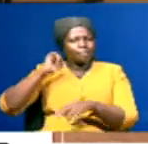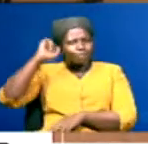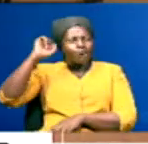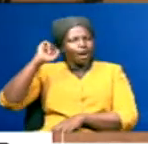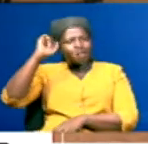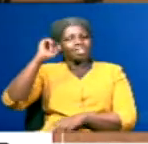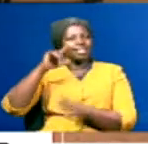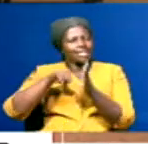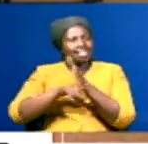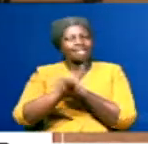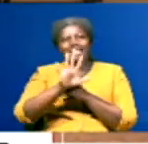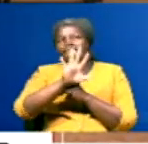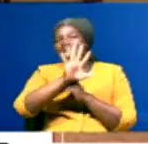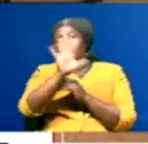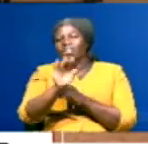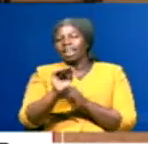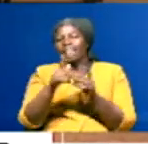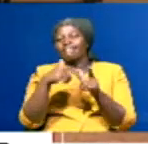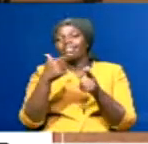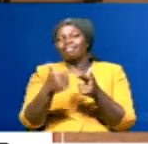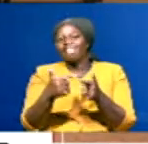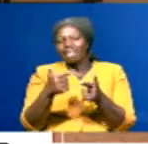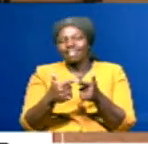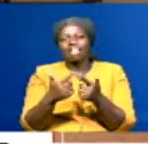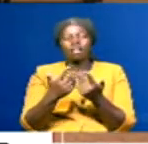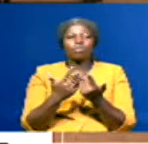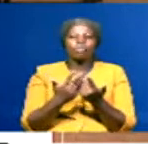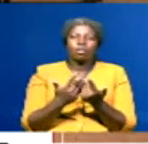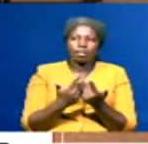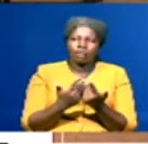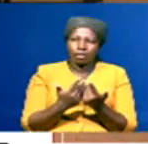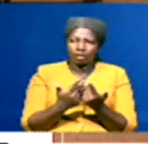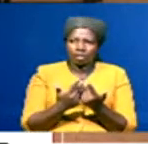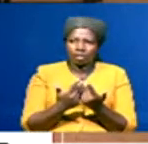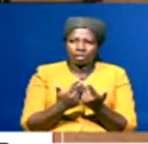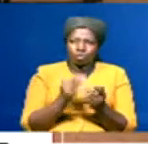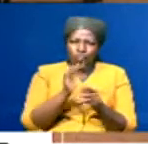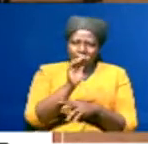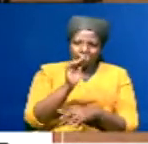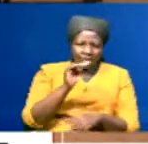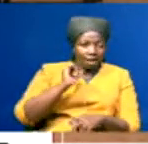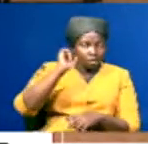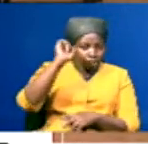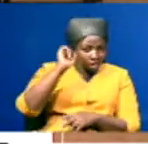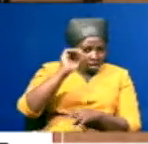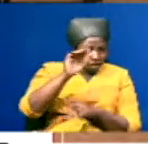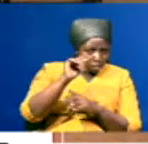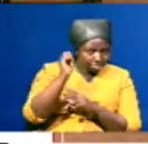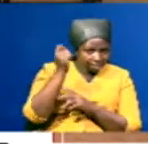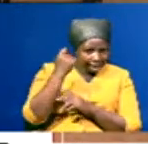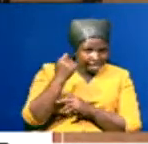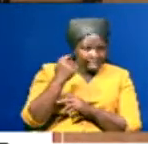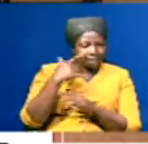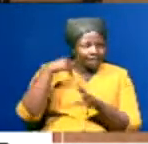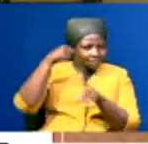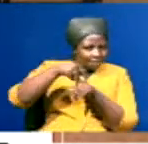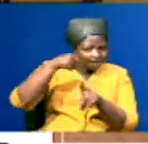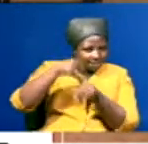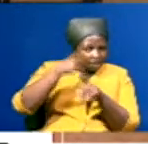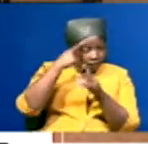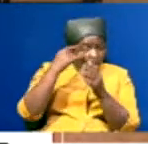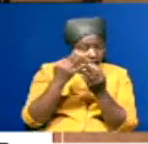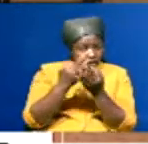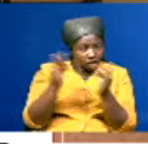The worst politics was from Kenya, with fighting for freedom.